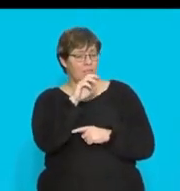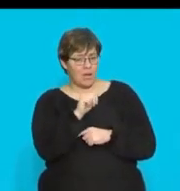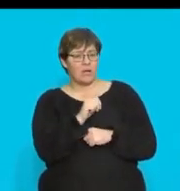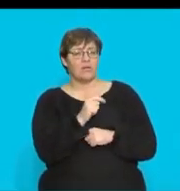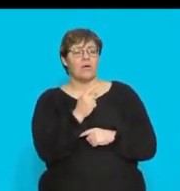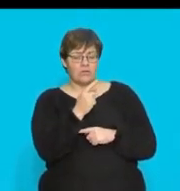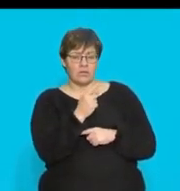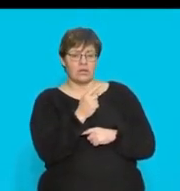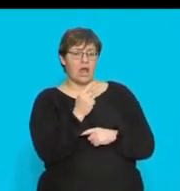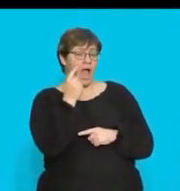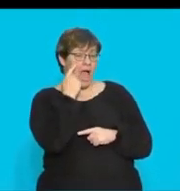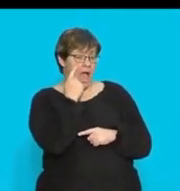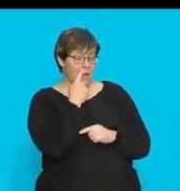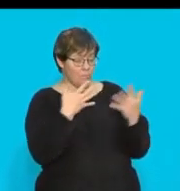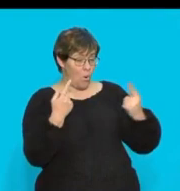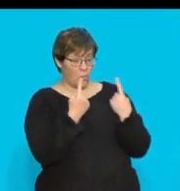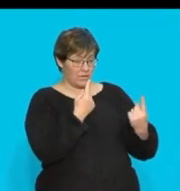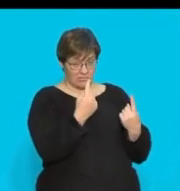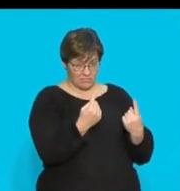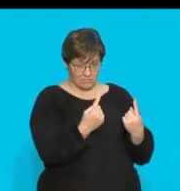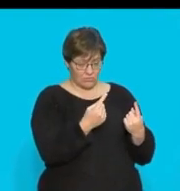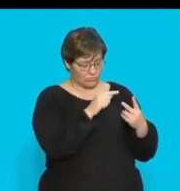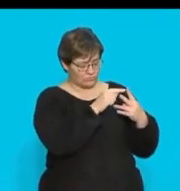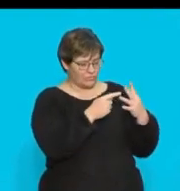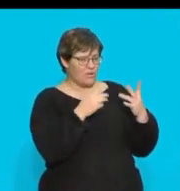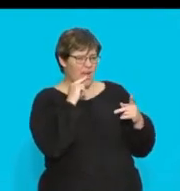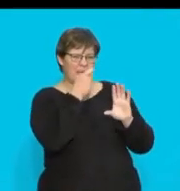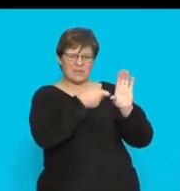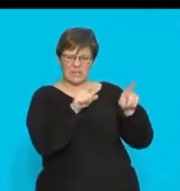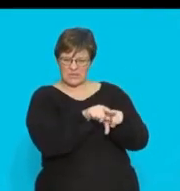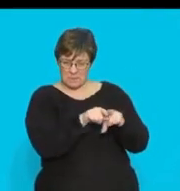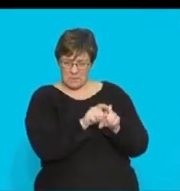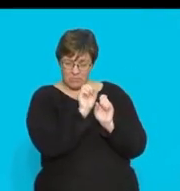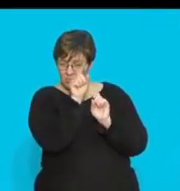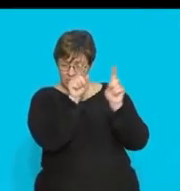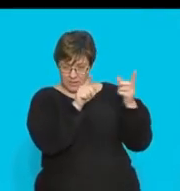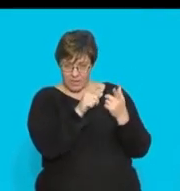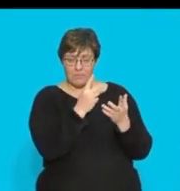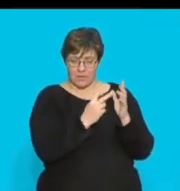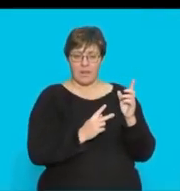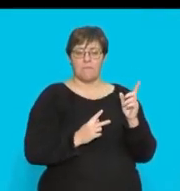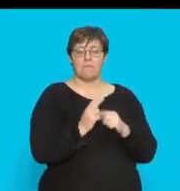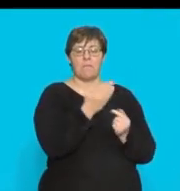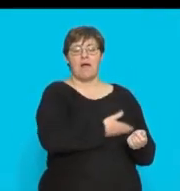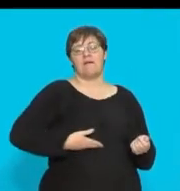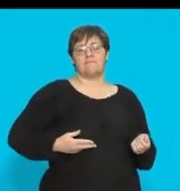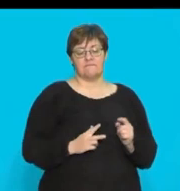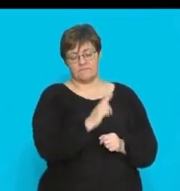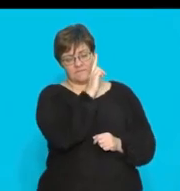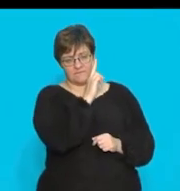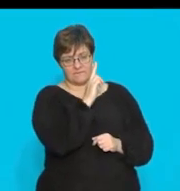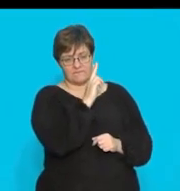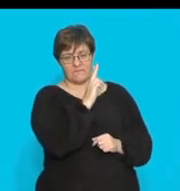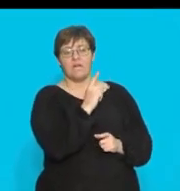bulbs with more than one eyelet, there we go, those eyes, remember, like the potatoes, are cut in